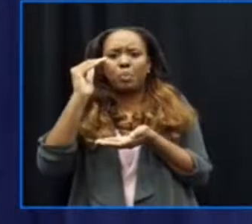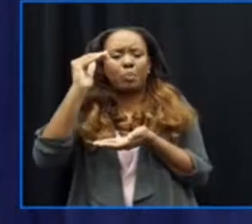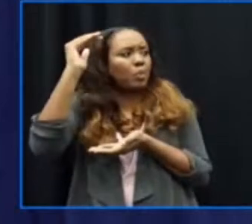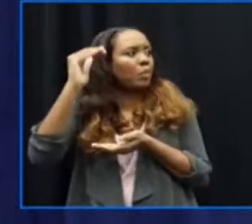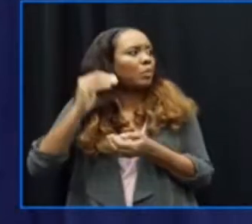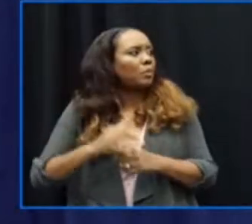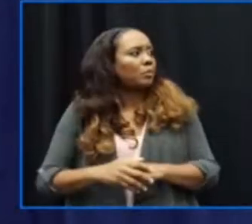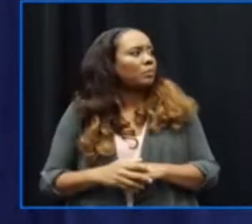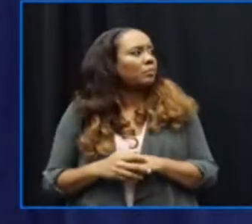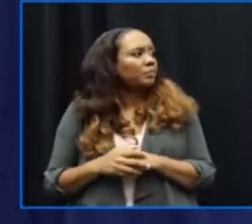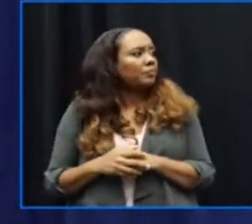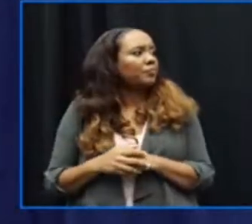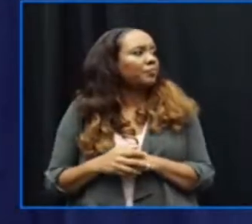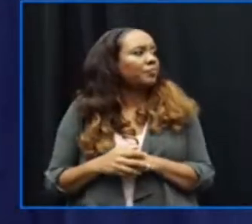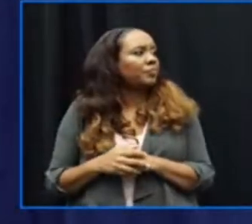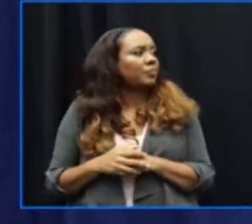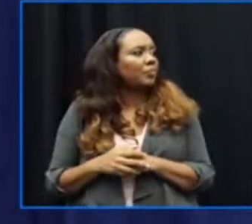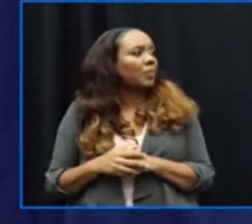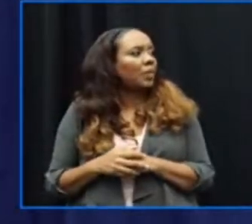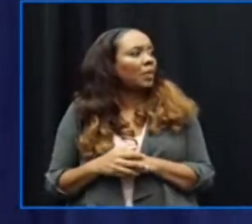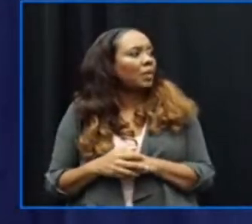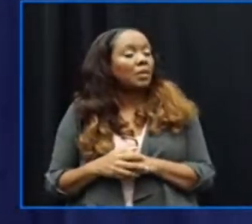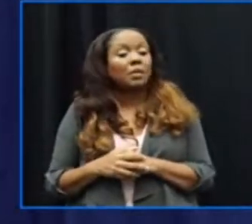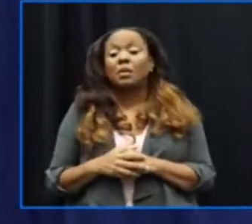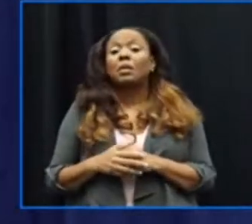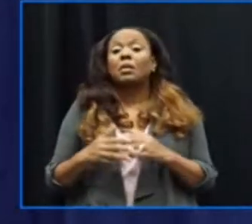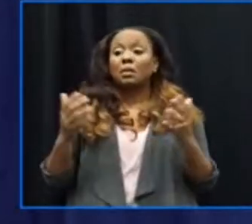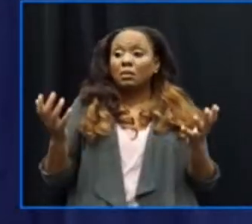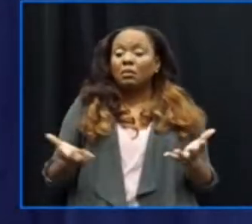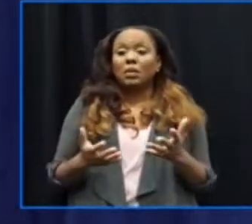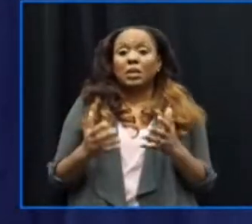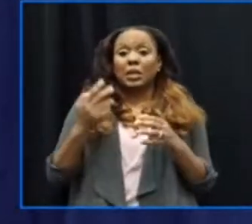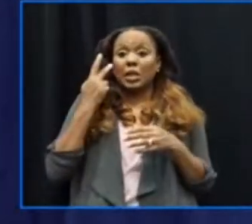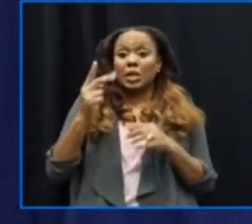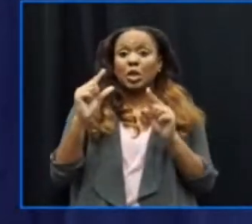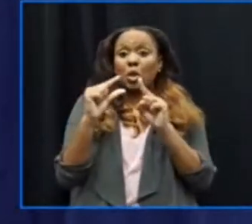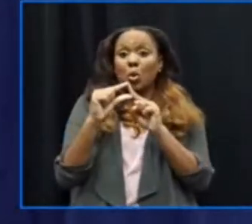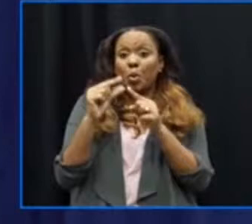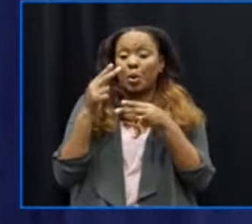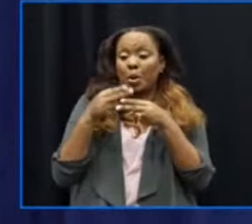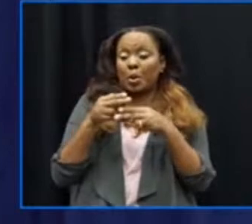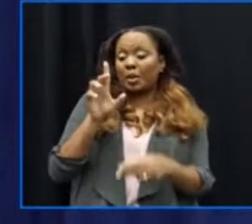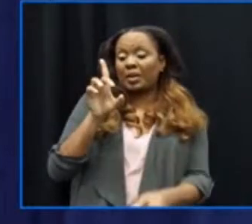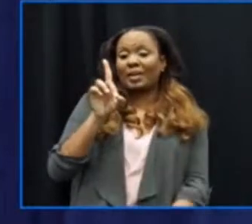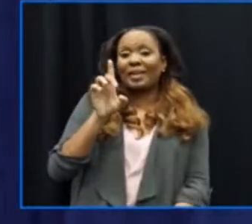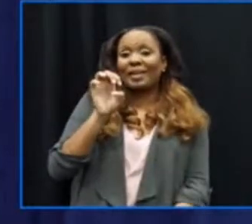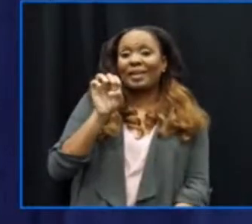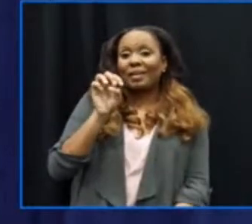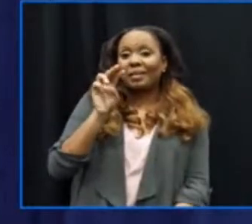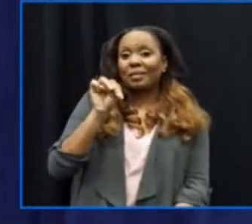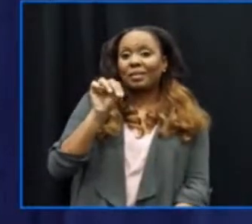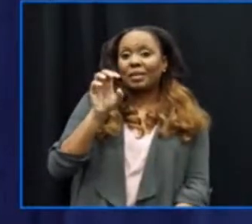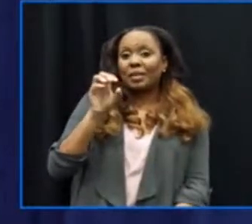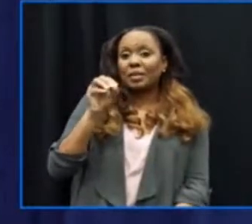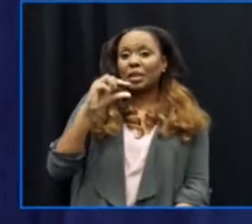over that. Fertility rates came down back in the 60s. Families became smaller and smaller. So what